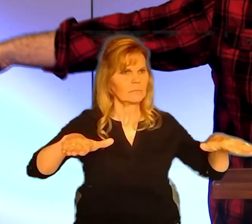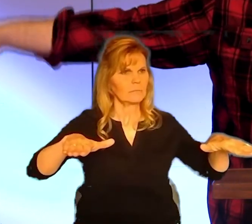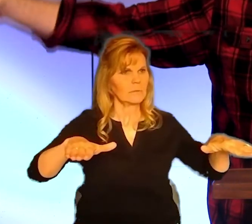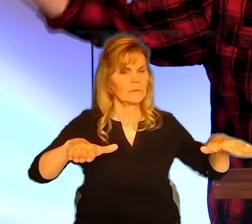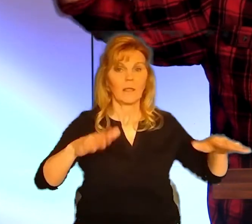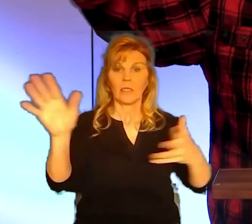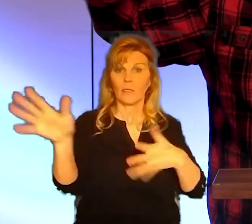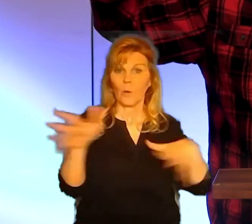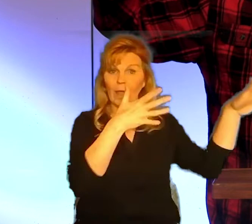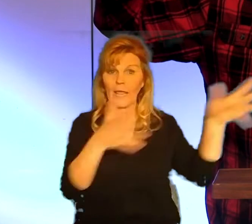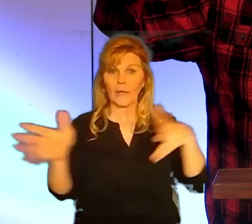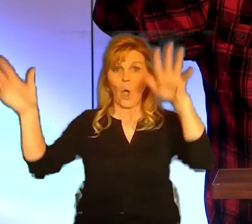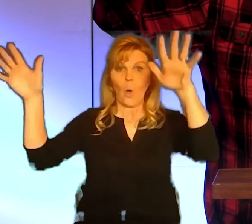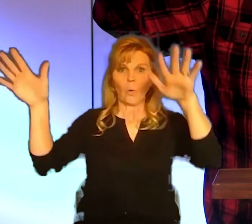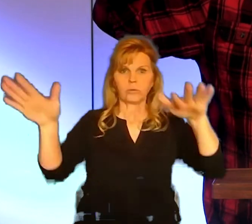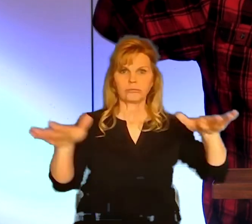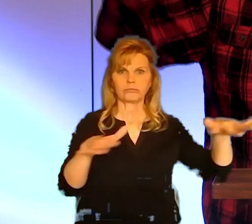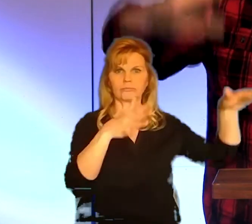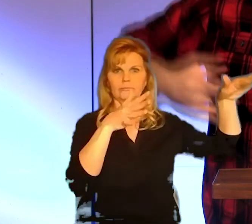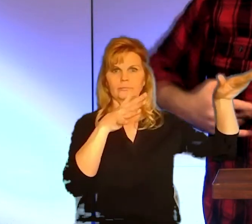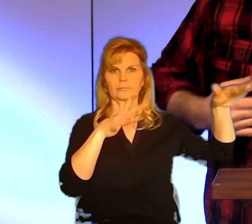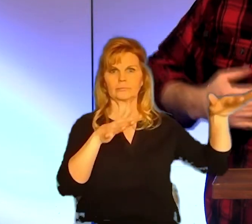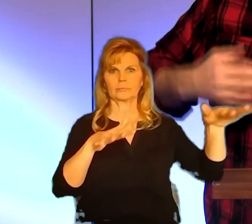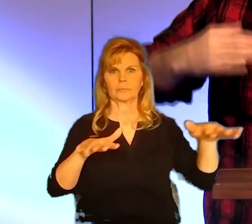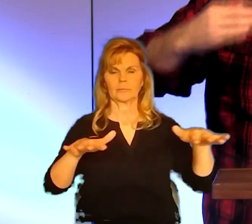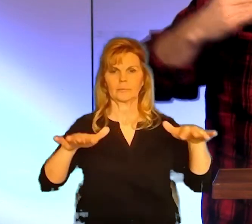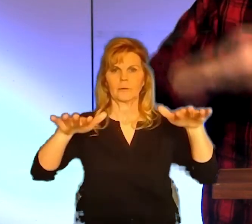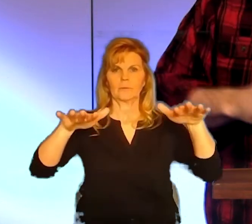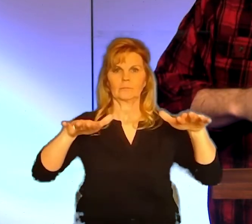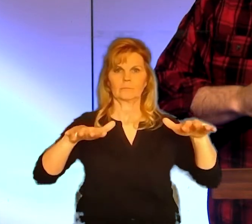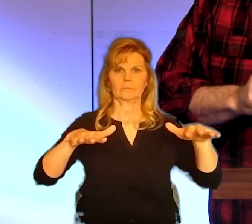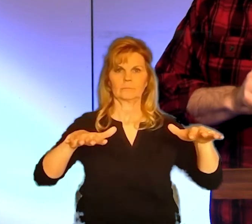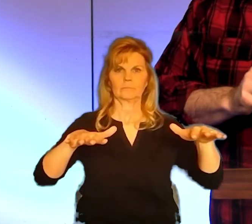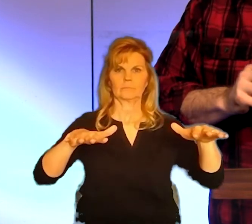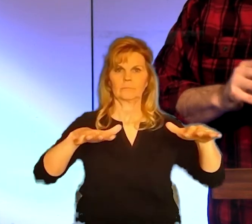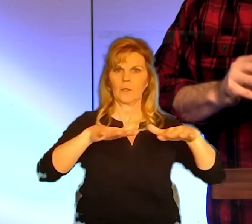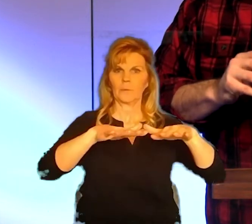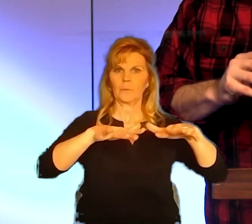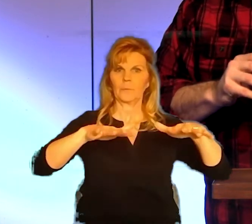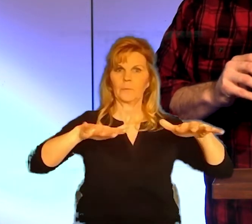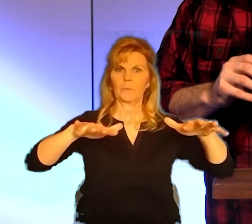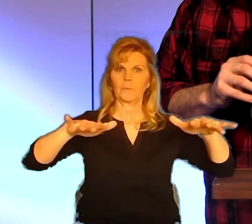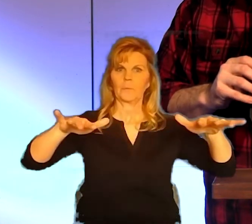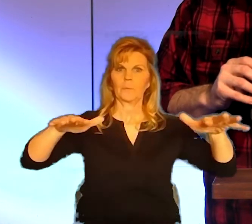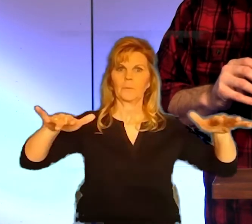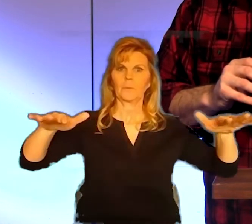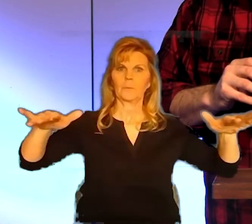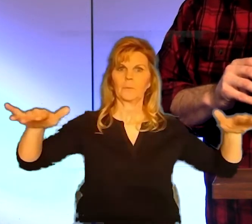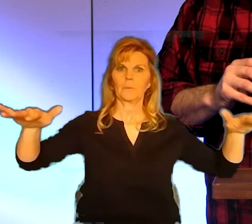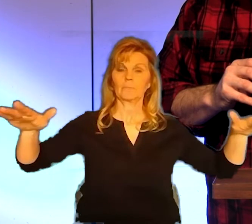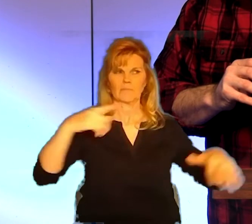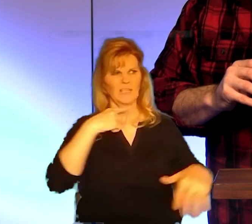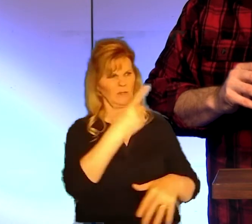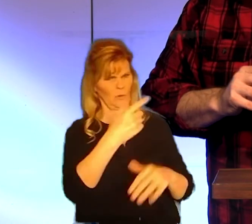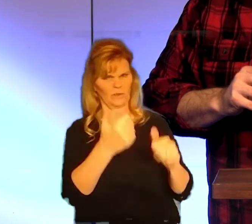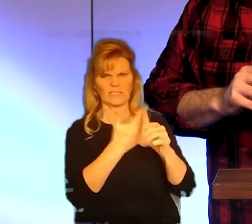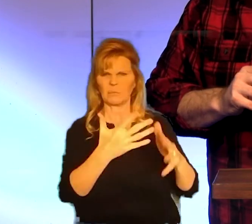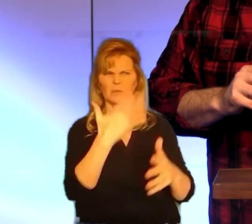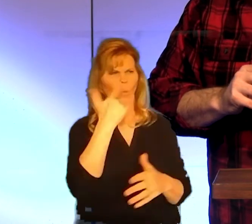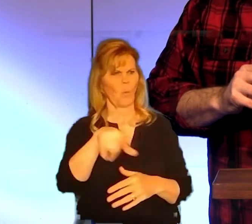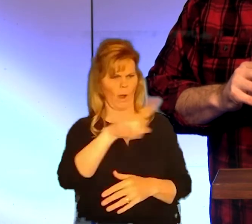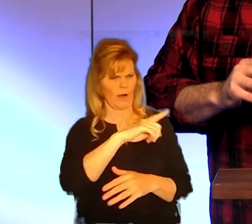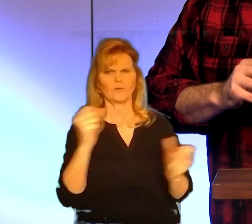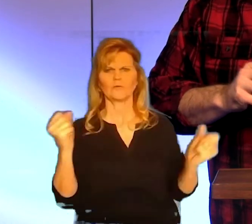wind died down, and it was completely calm. And he said to his disciples, why are you so